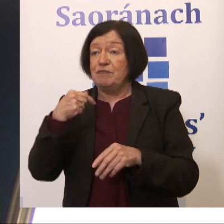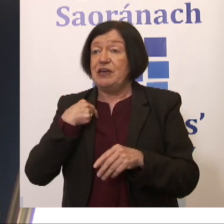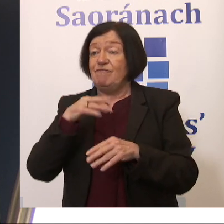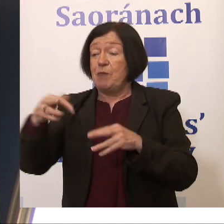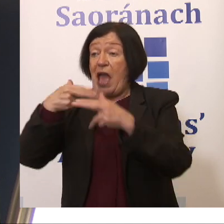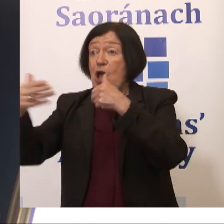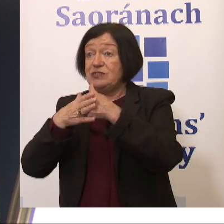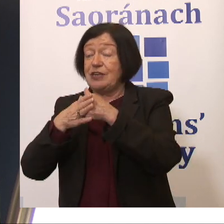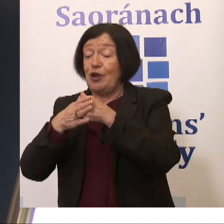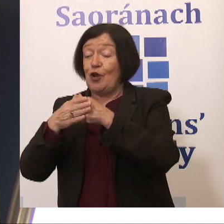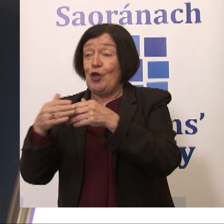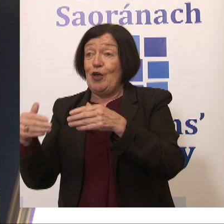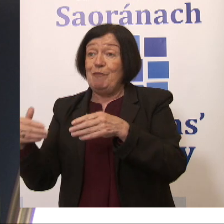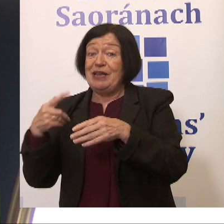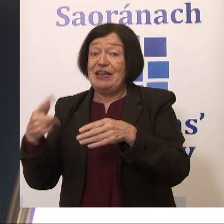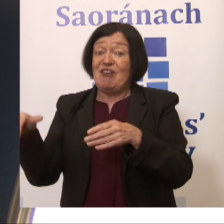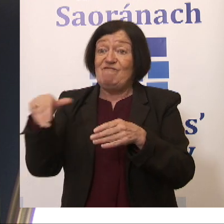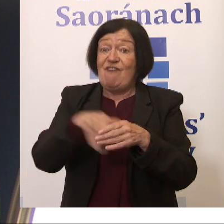outsider to it, is